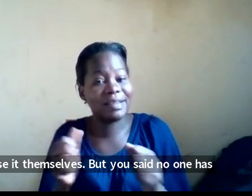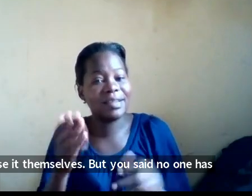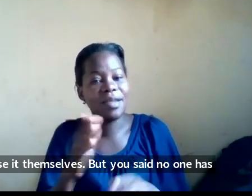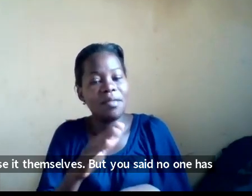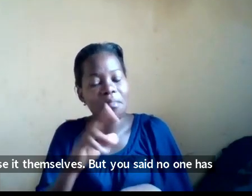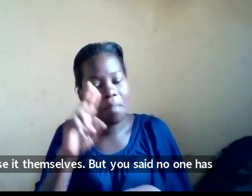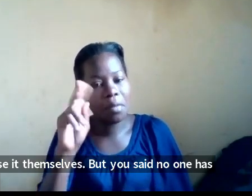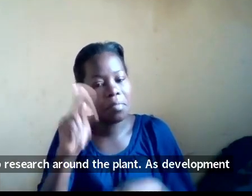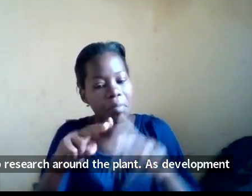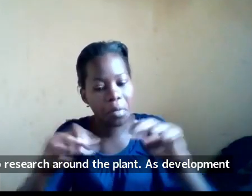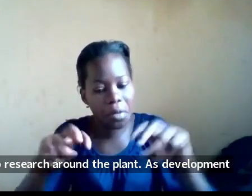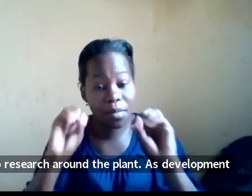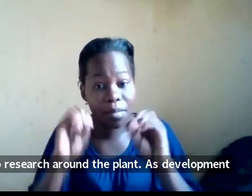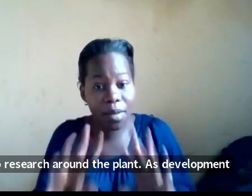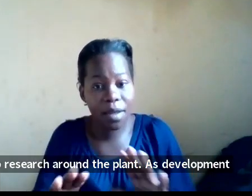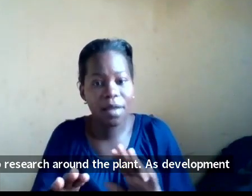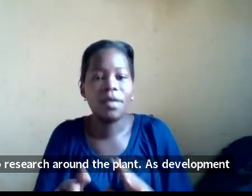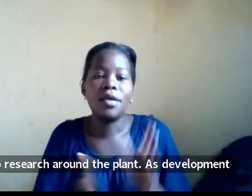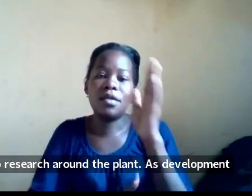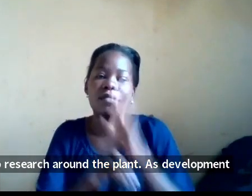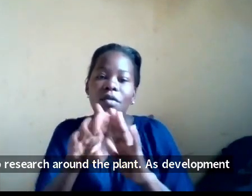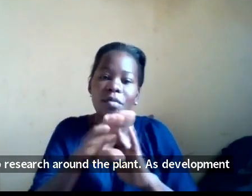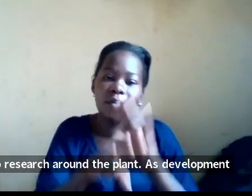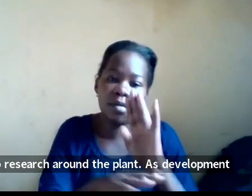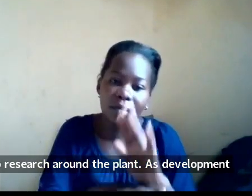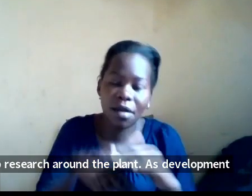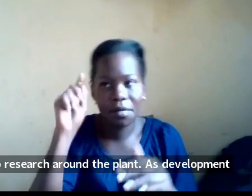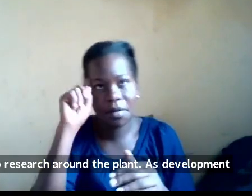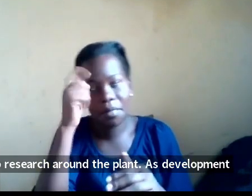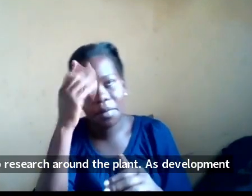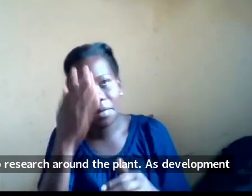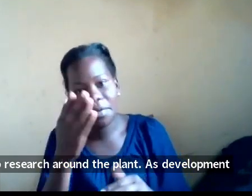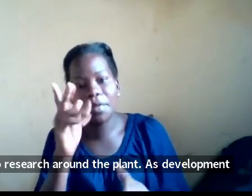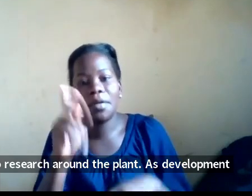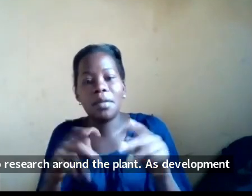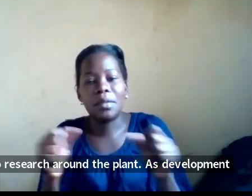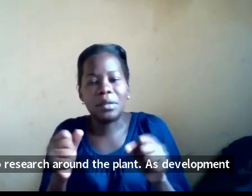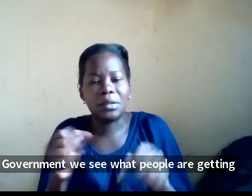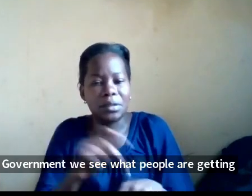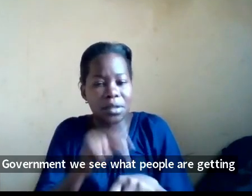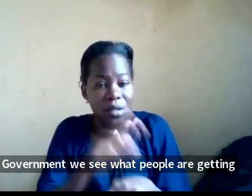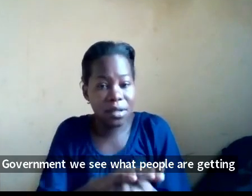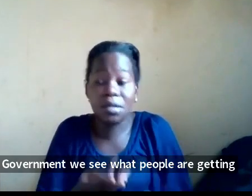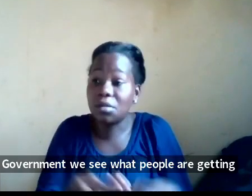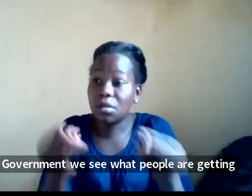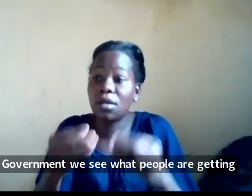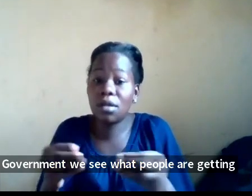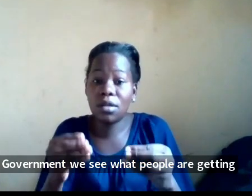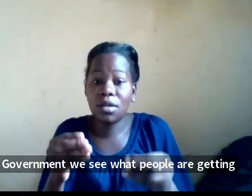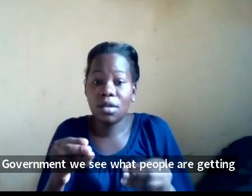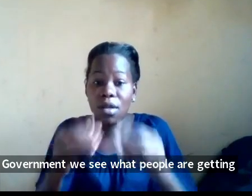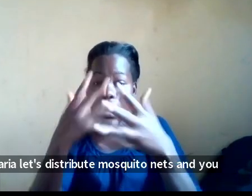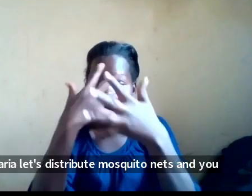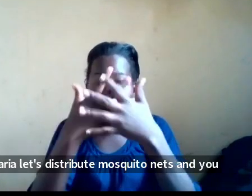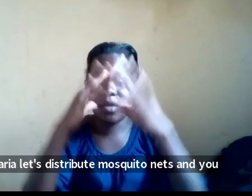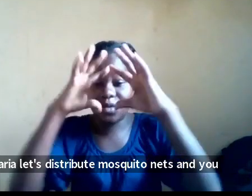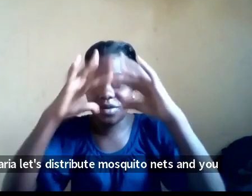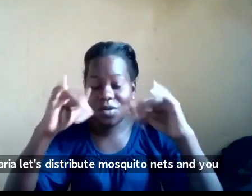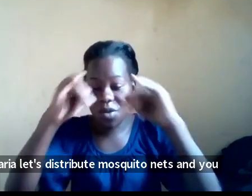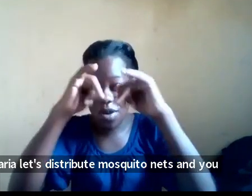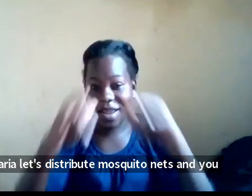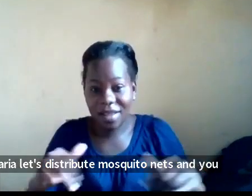As development programmers, as government, we say, what, people are getting sick of malaria, let's distribute mosquito nets. And you find that